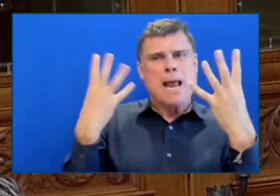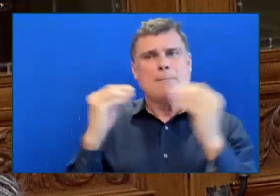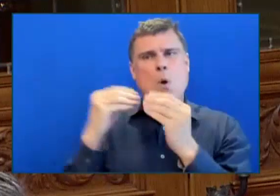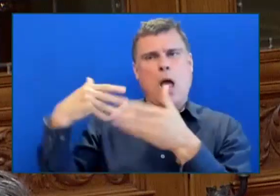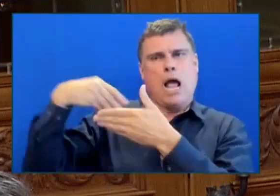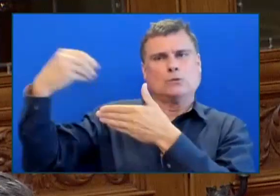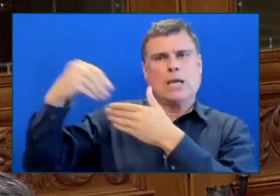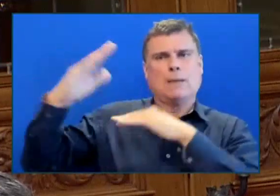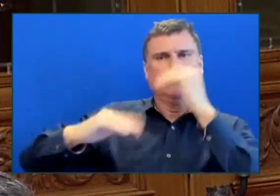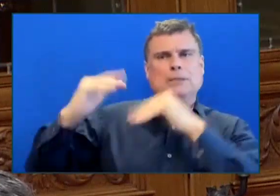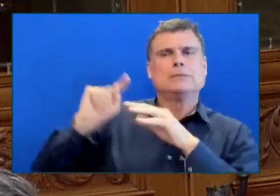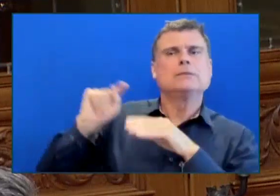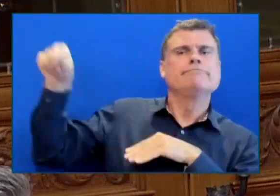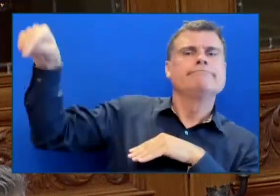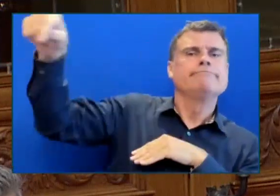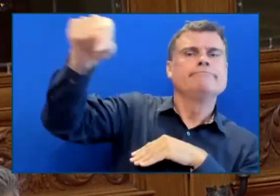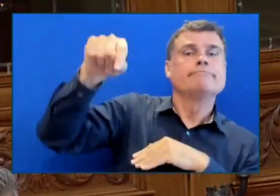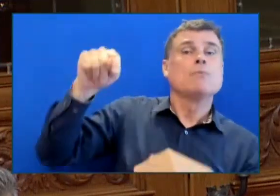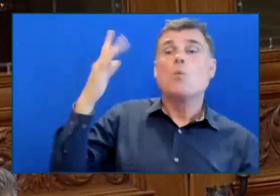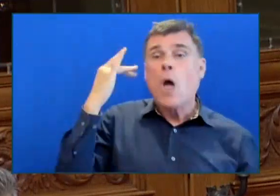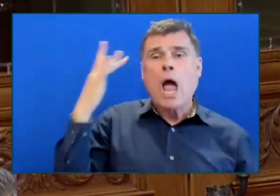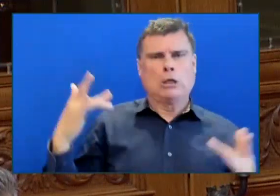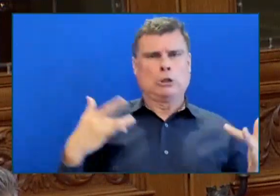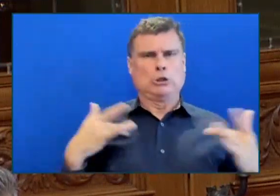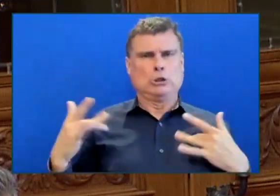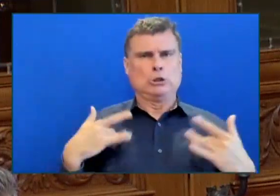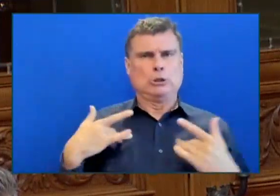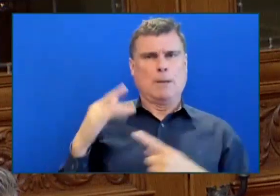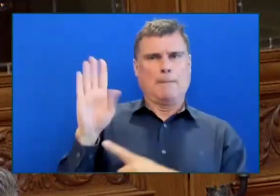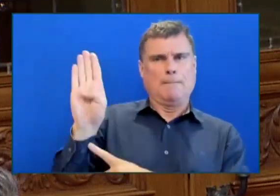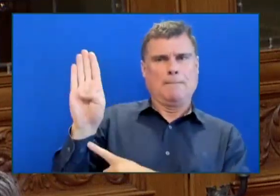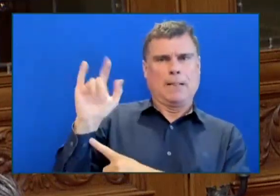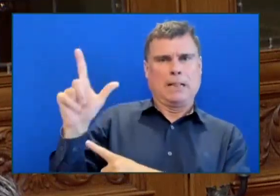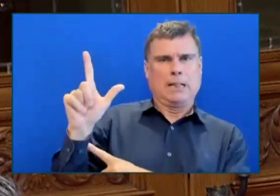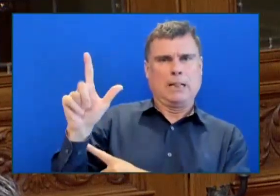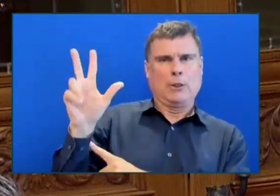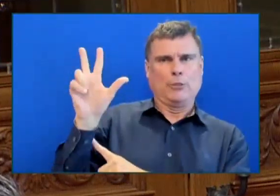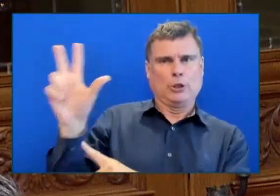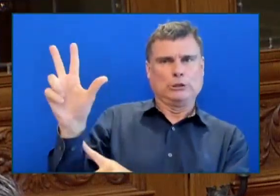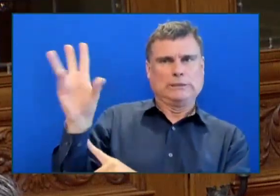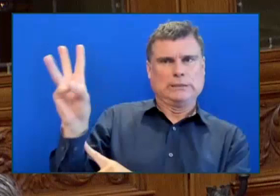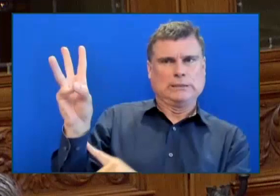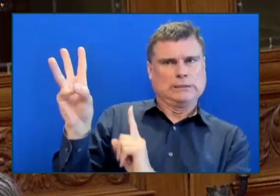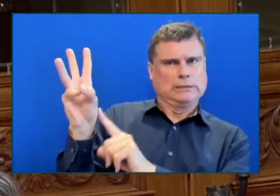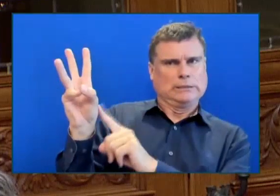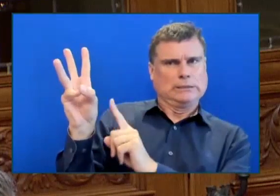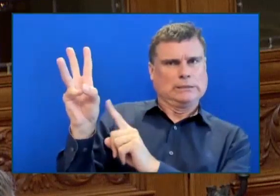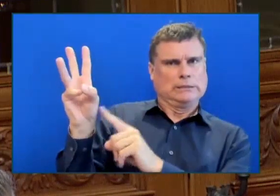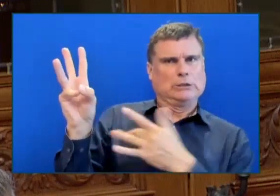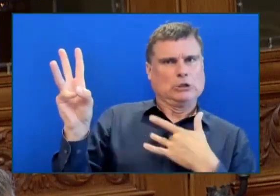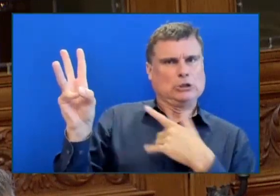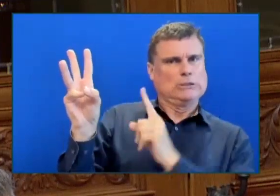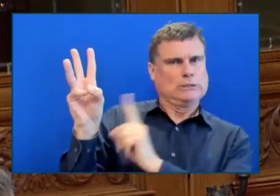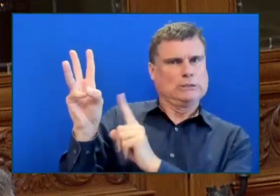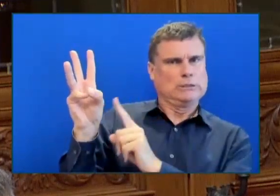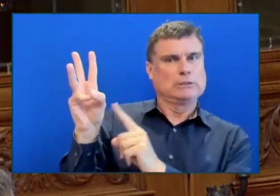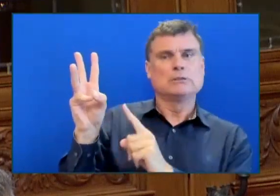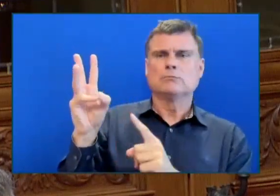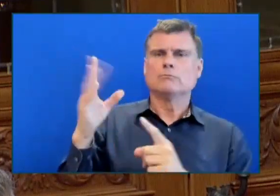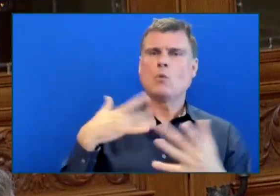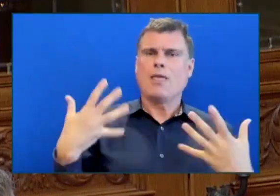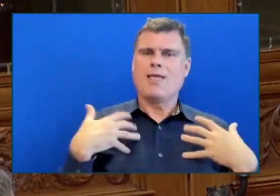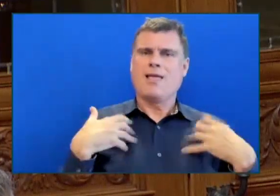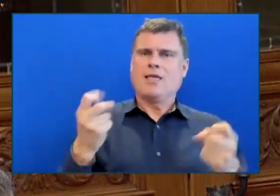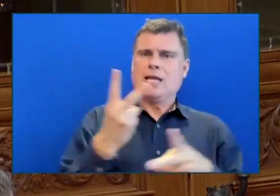36. They have a concern with our healthcare system. And they're here today to express those concerns. And in particular, they're concerned about the